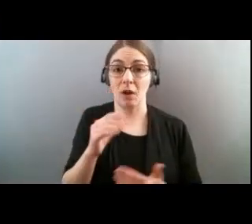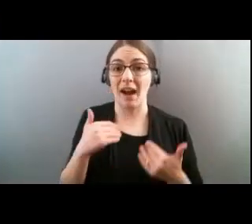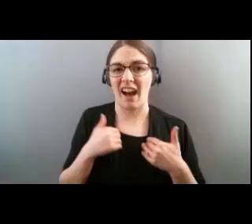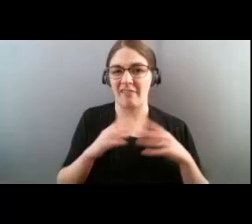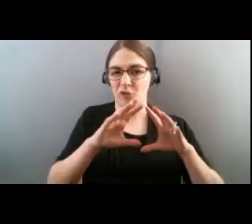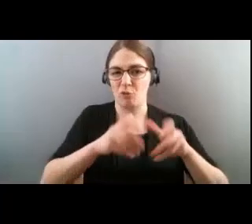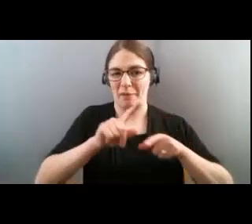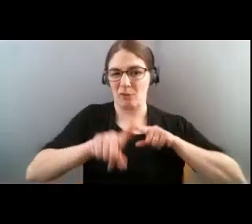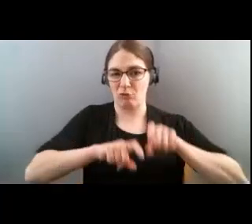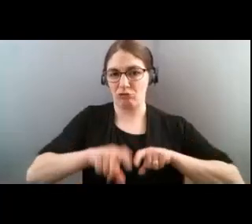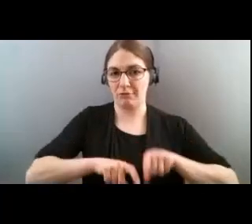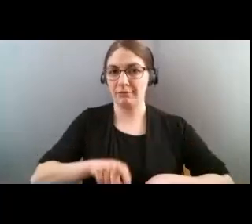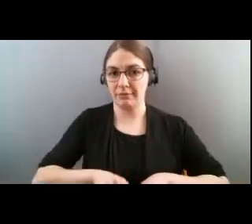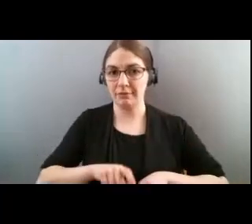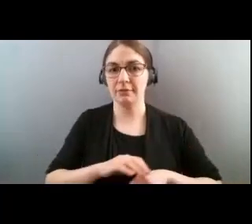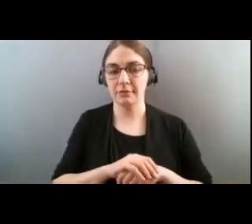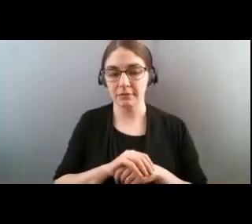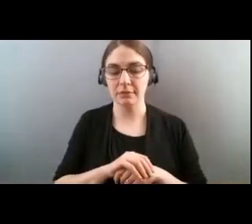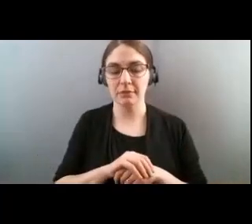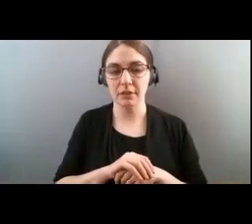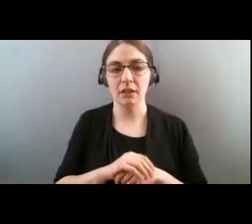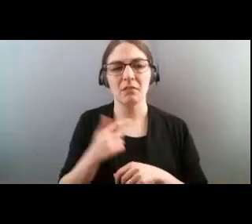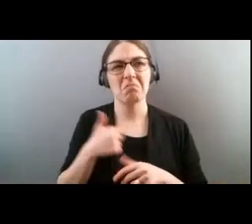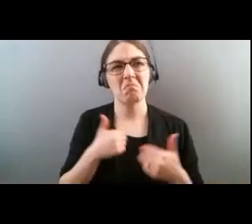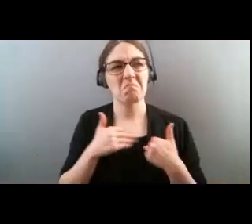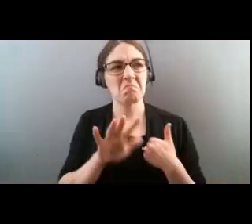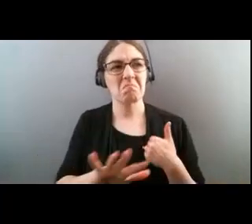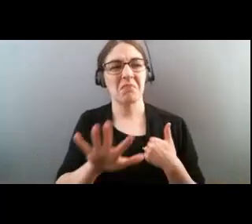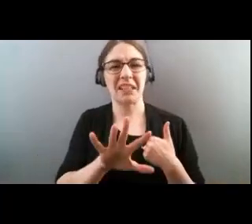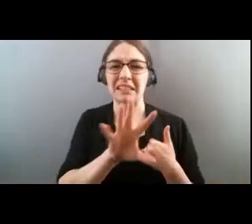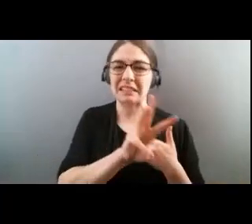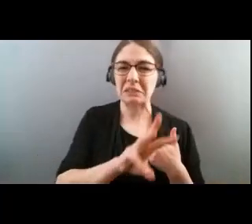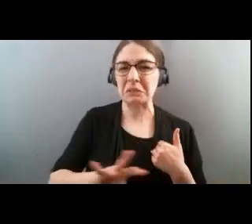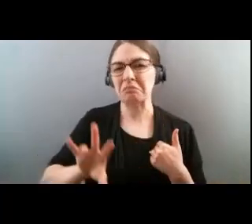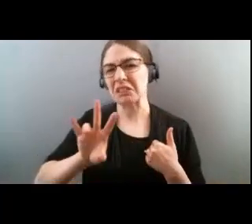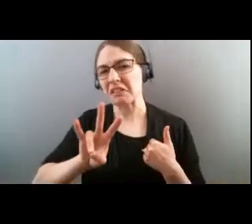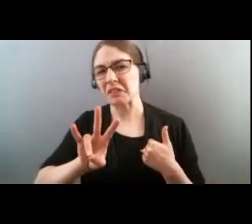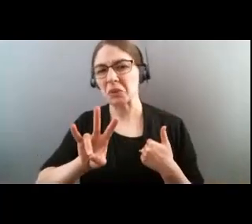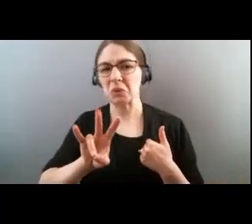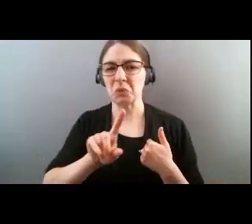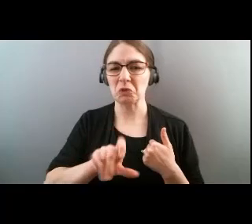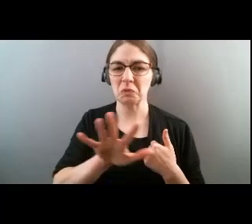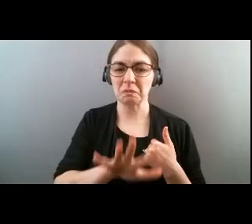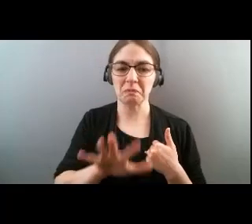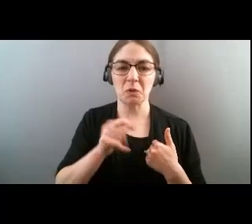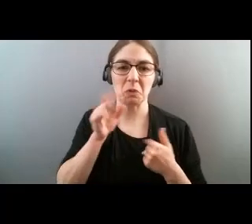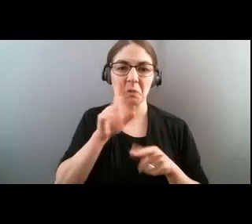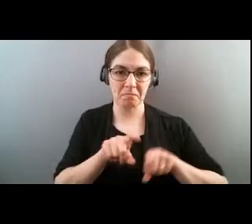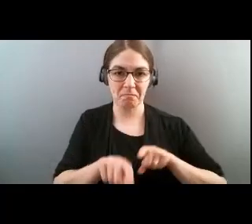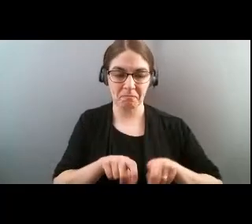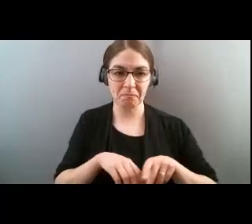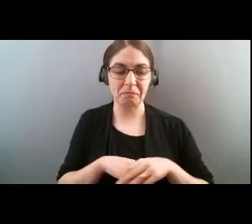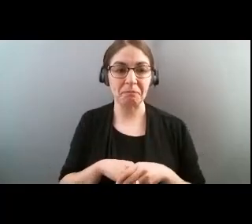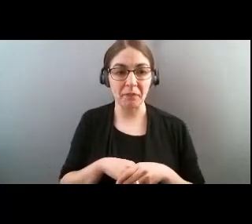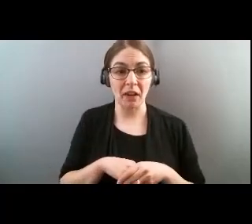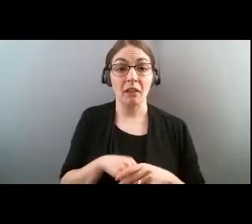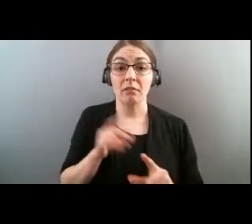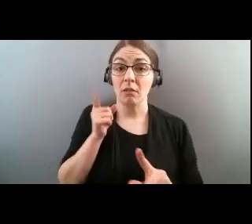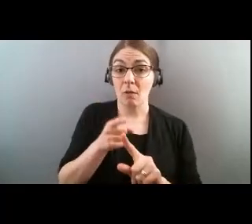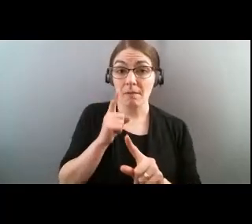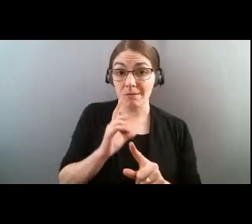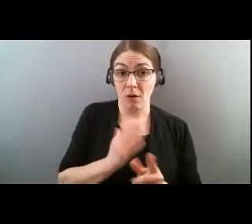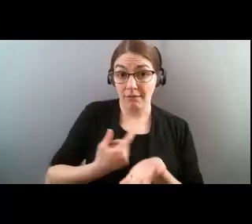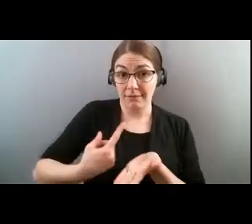have some like 6 to 7 questions that we will ask them. And this is the goal of this discussion